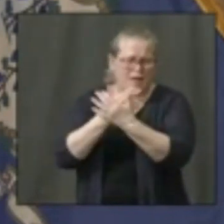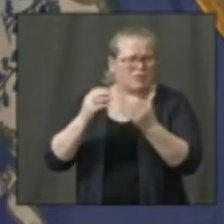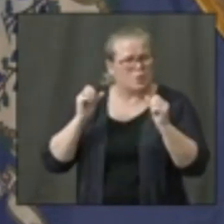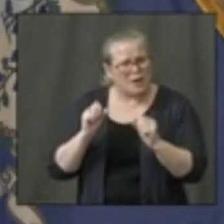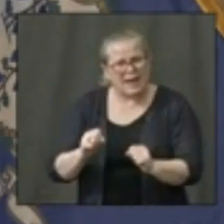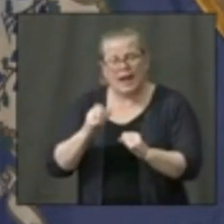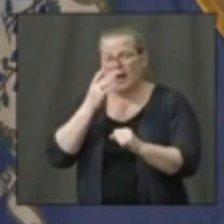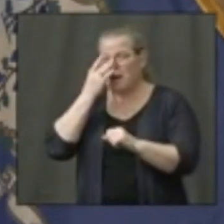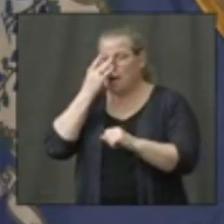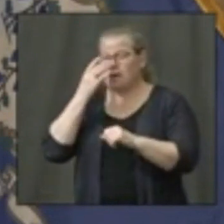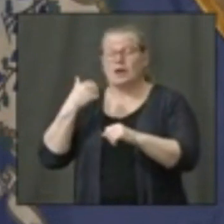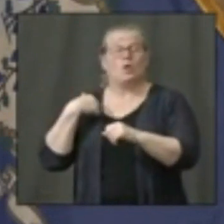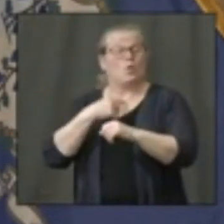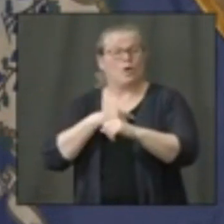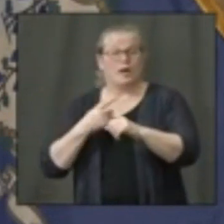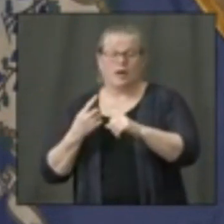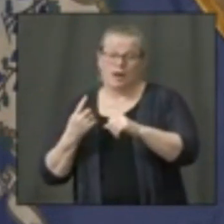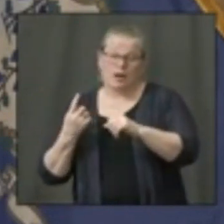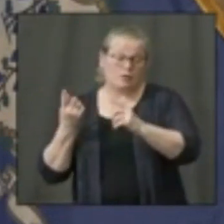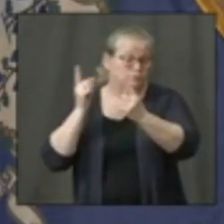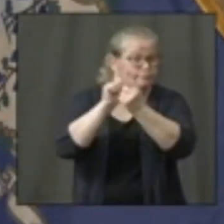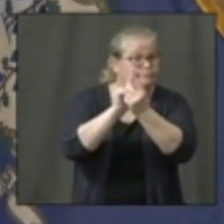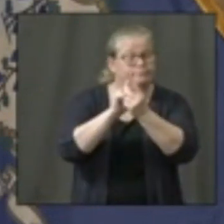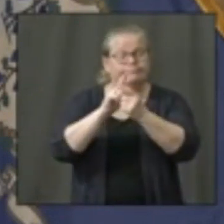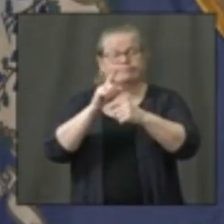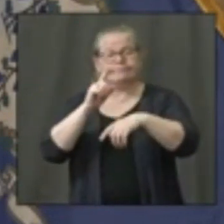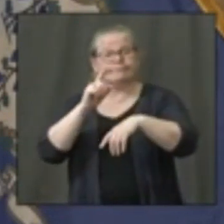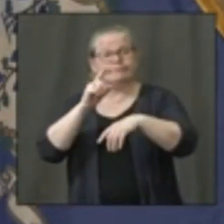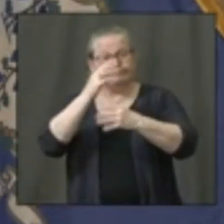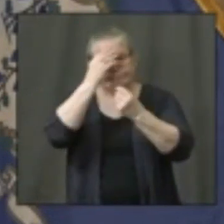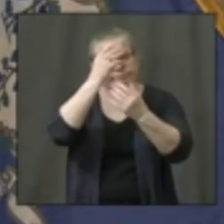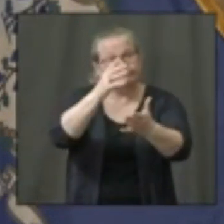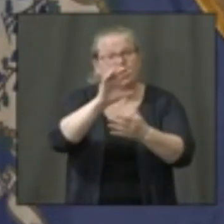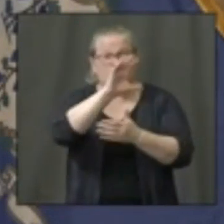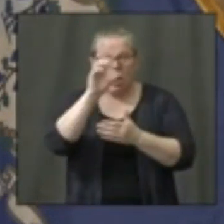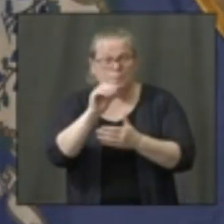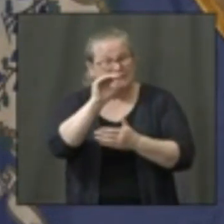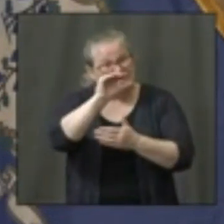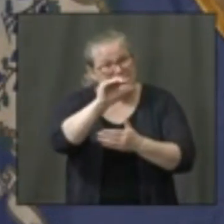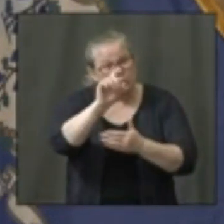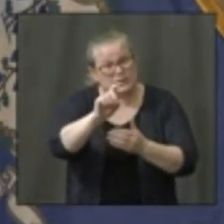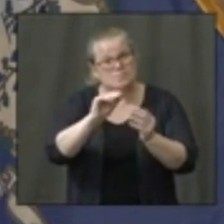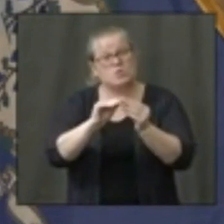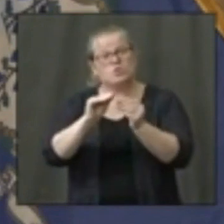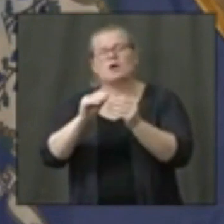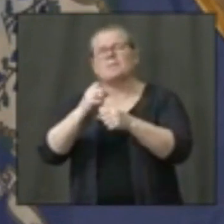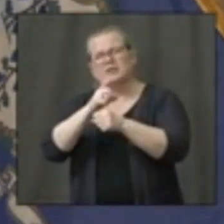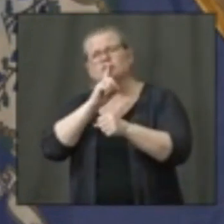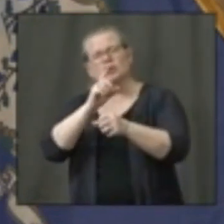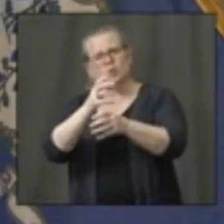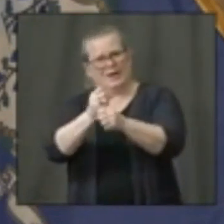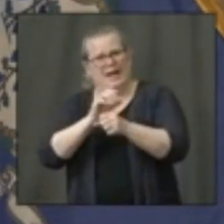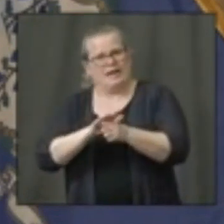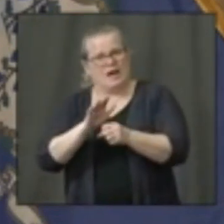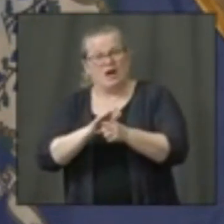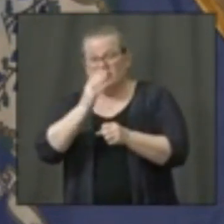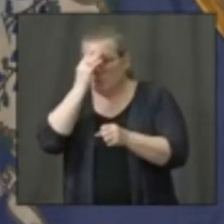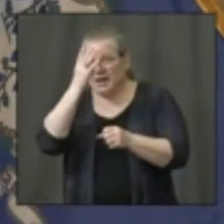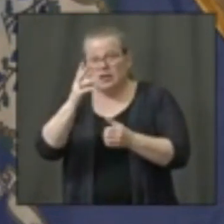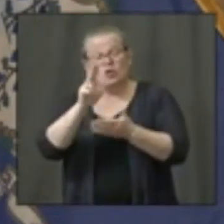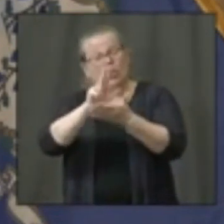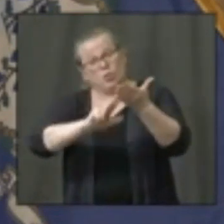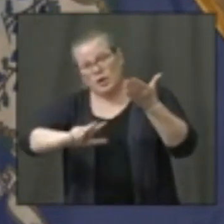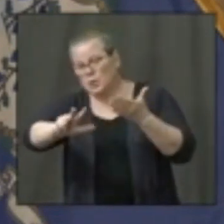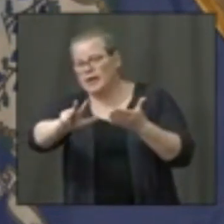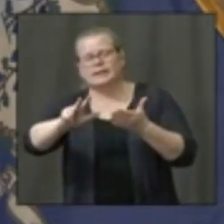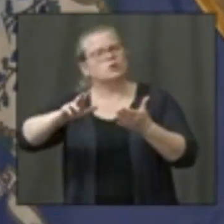going to the senior manufacturers, making sure that we're gonna get our share of this. And I'm telling everybody, 3 weeks is too late. Next